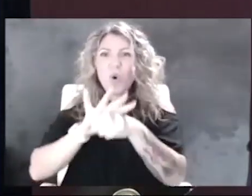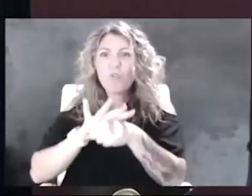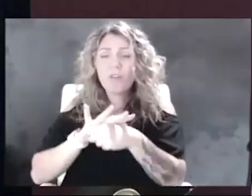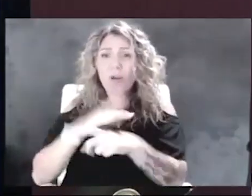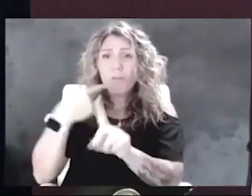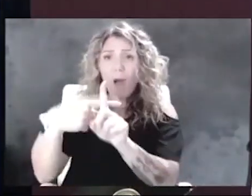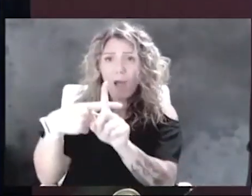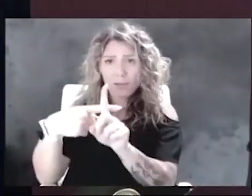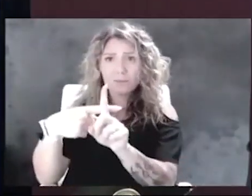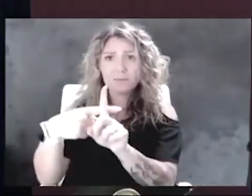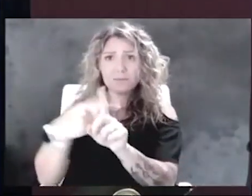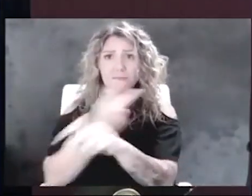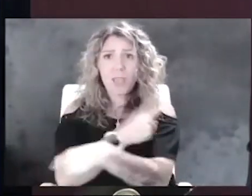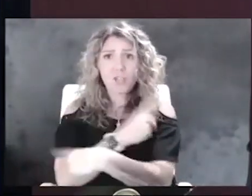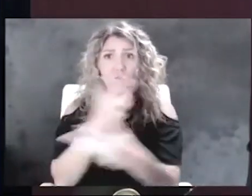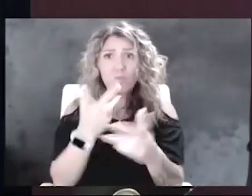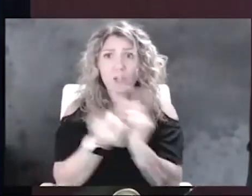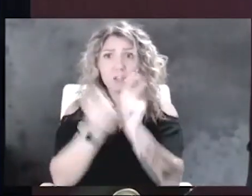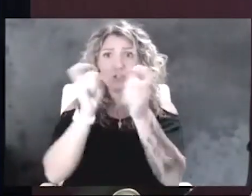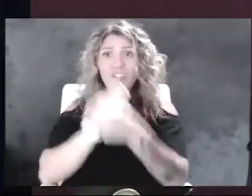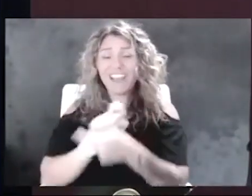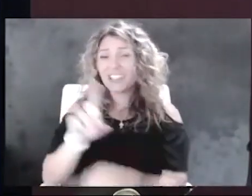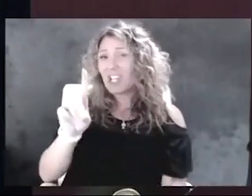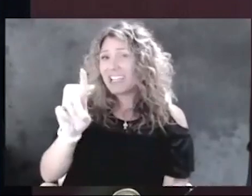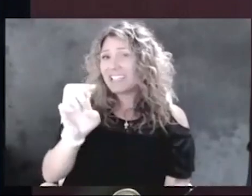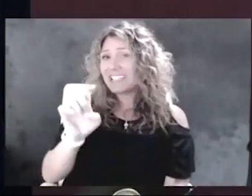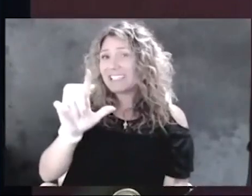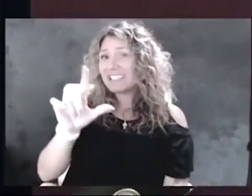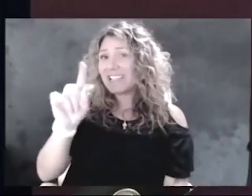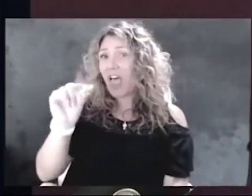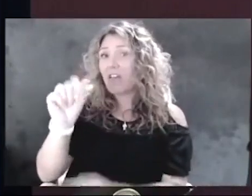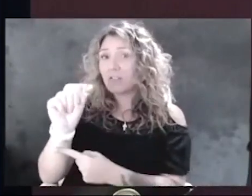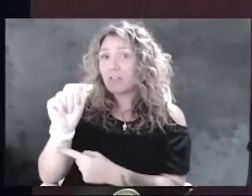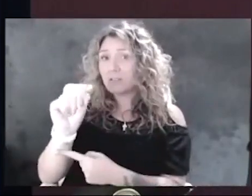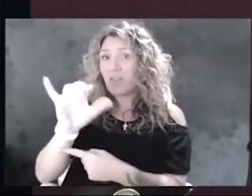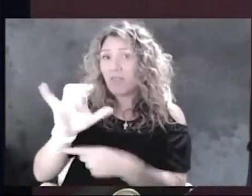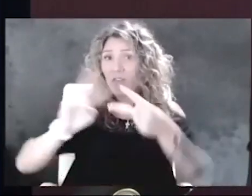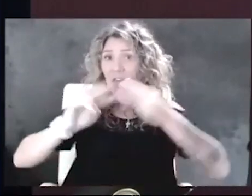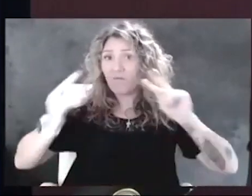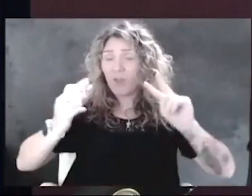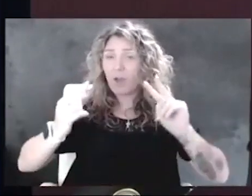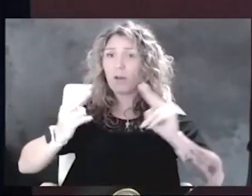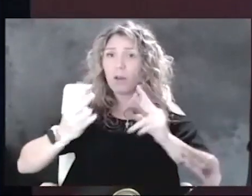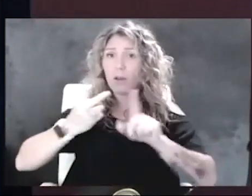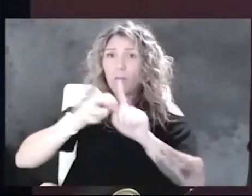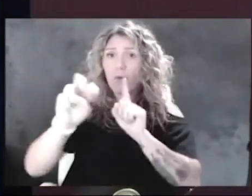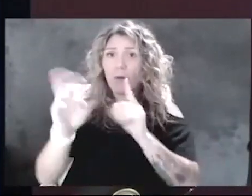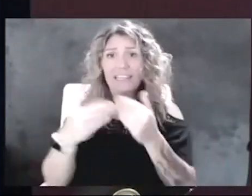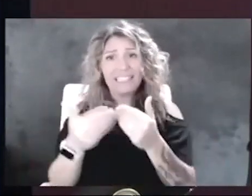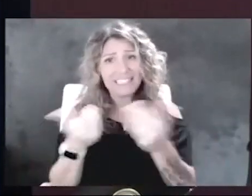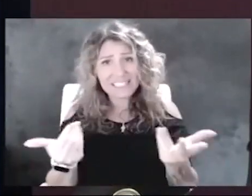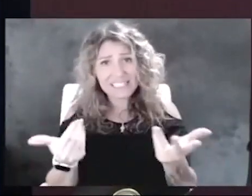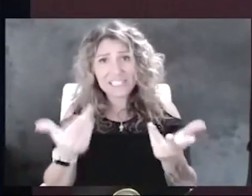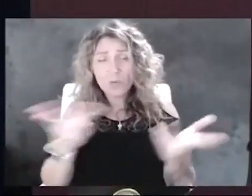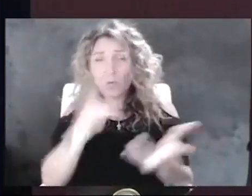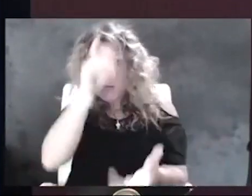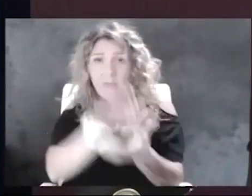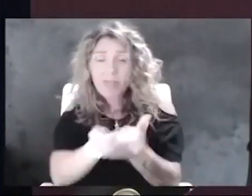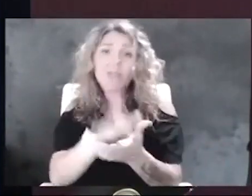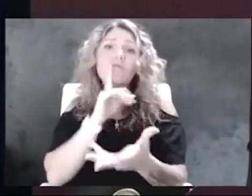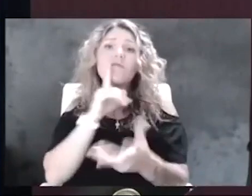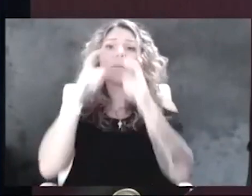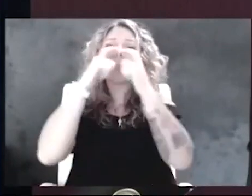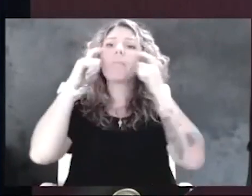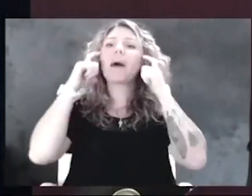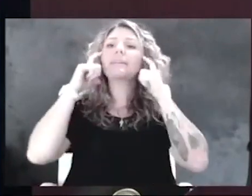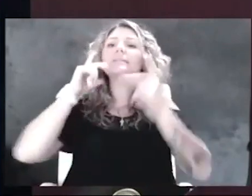was the Delta variant, which is so much more transmissible. What we have to believe in is that masking will help us contain the damage on the